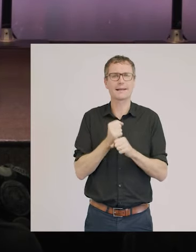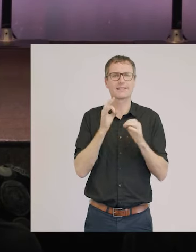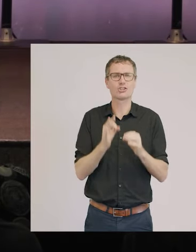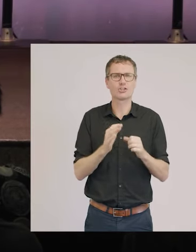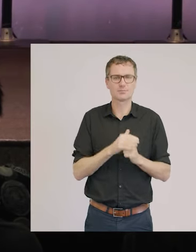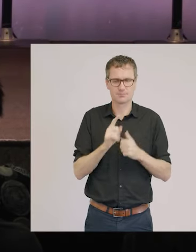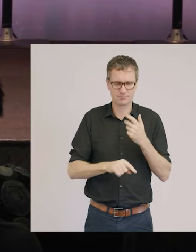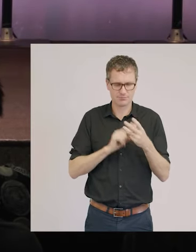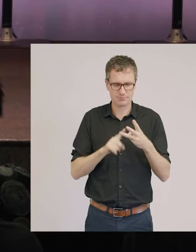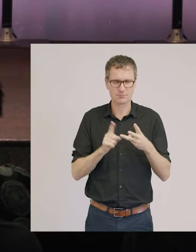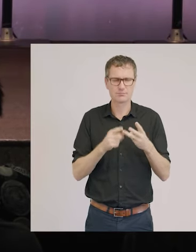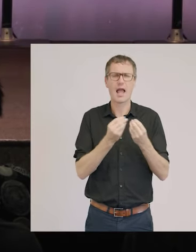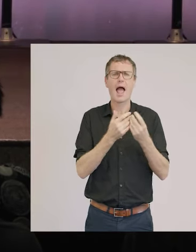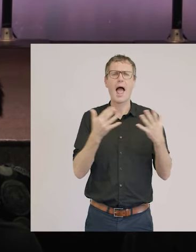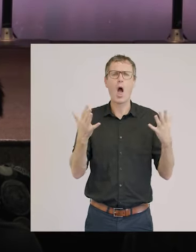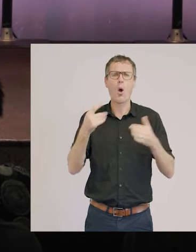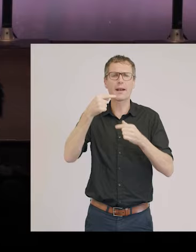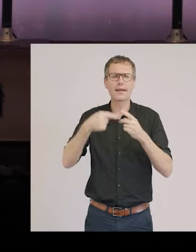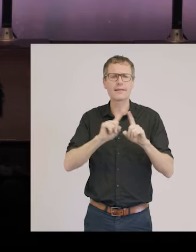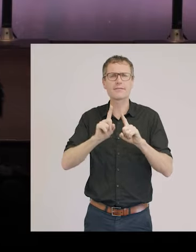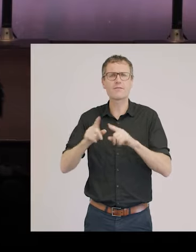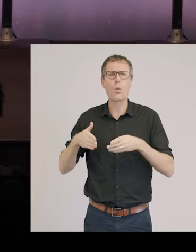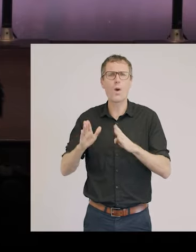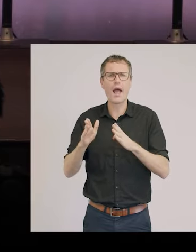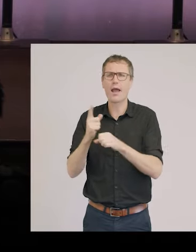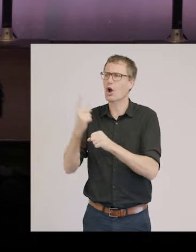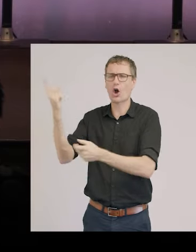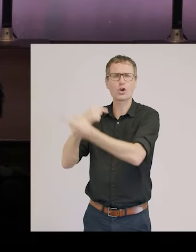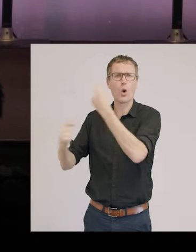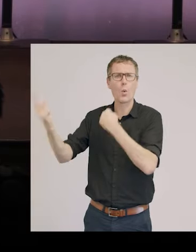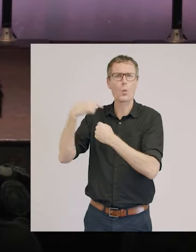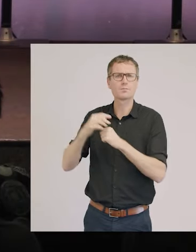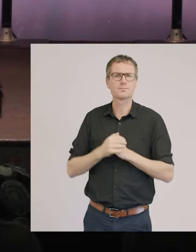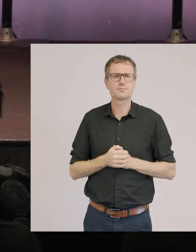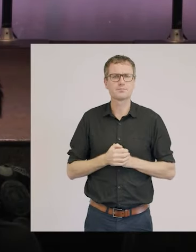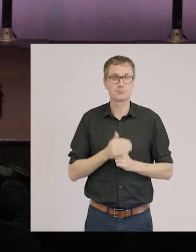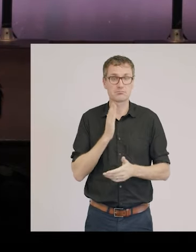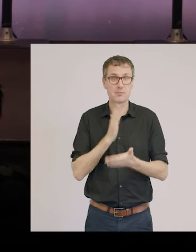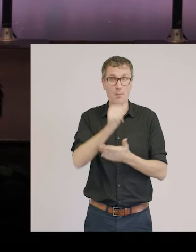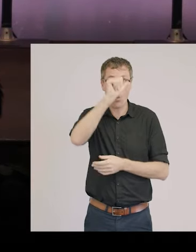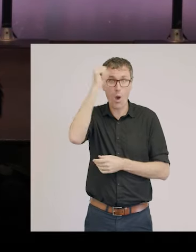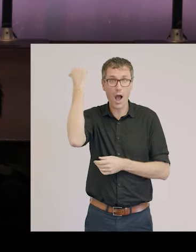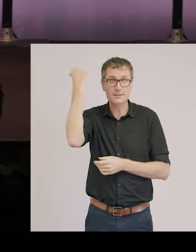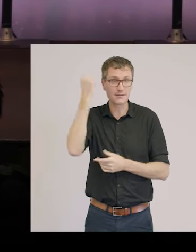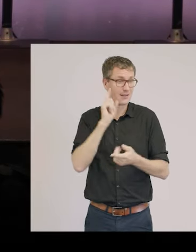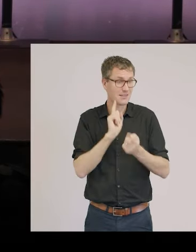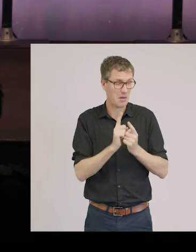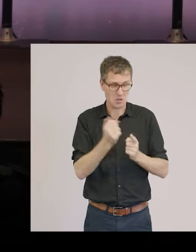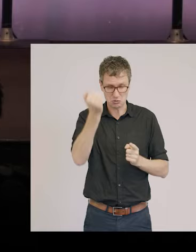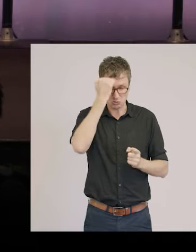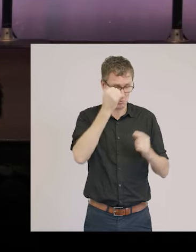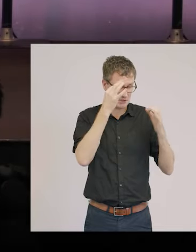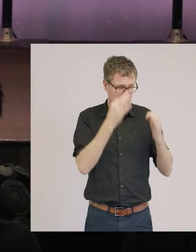harmony between a husband and wife in a decision. How many different ways have you heard from God? Is it wise? Sometimes people